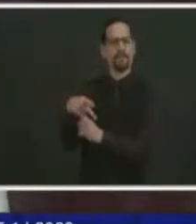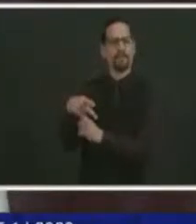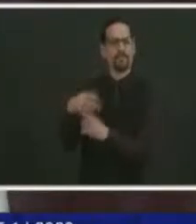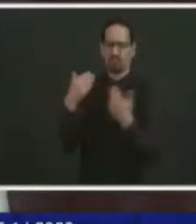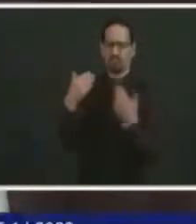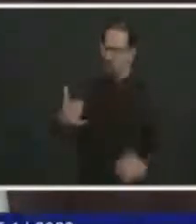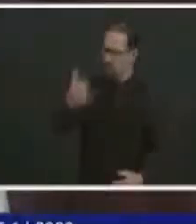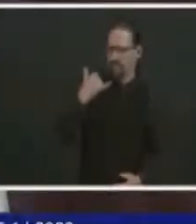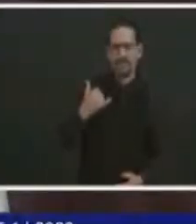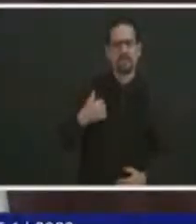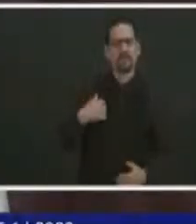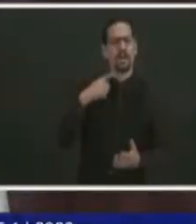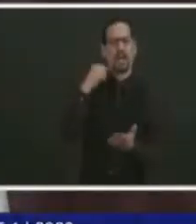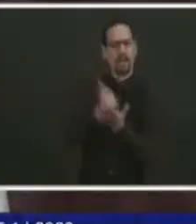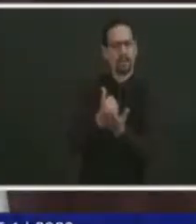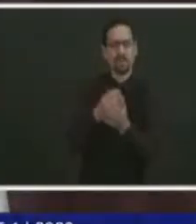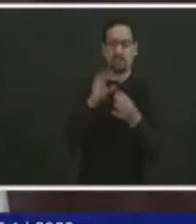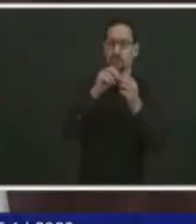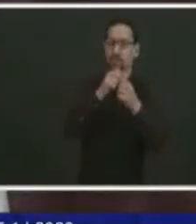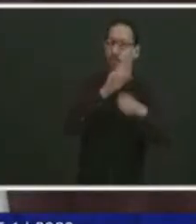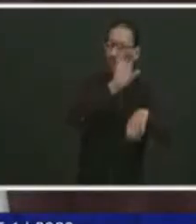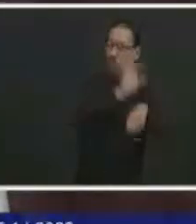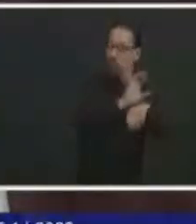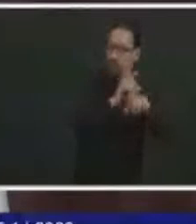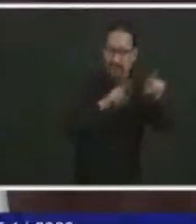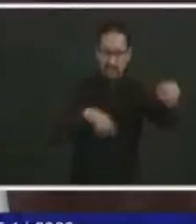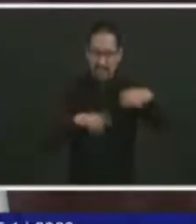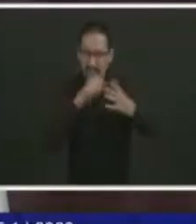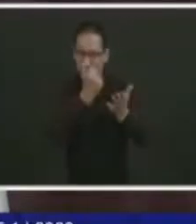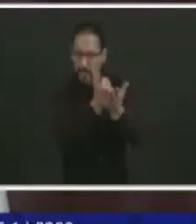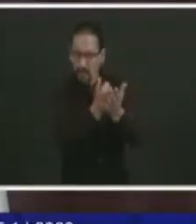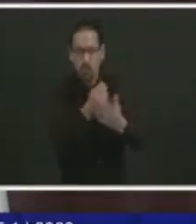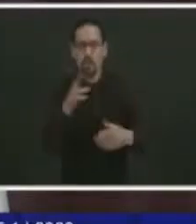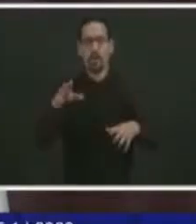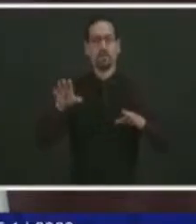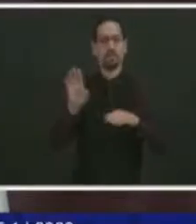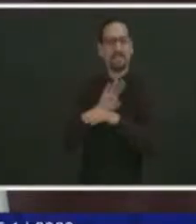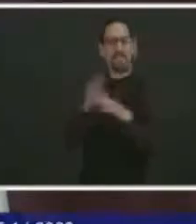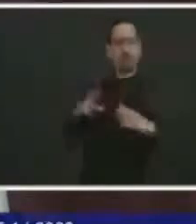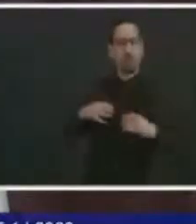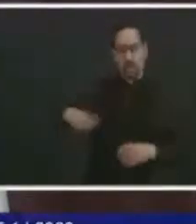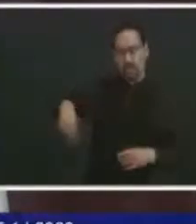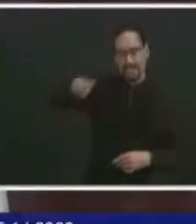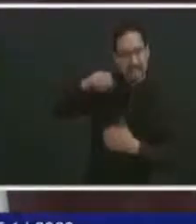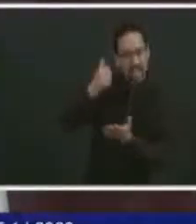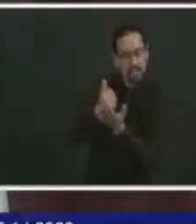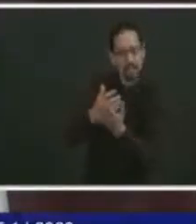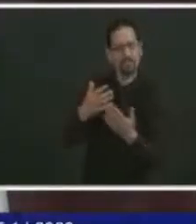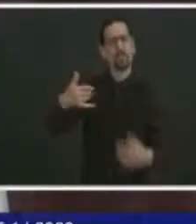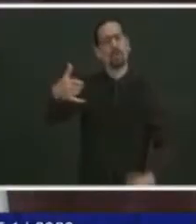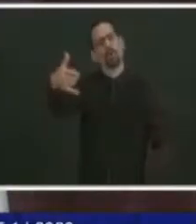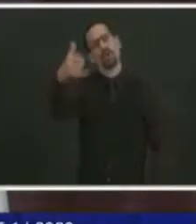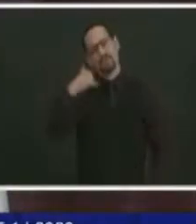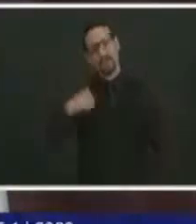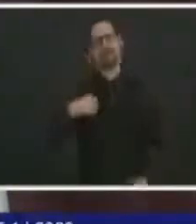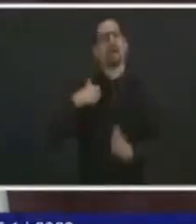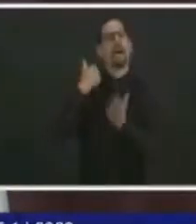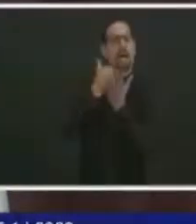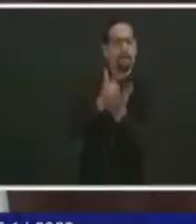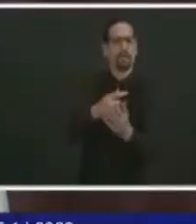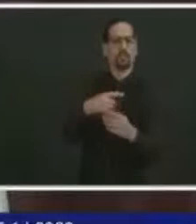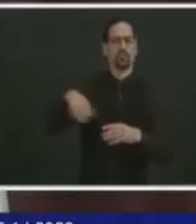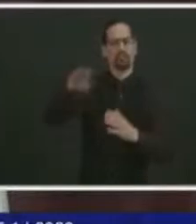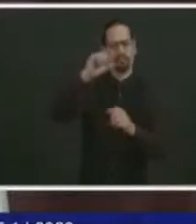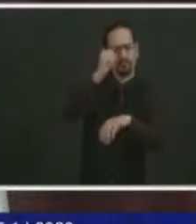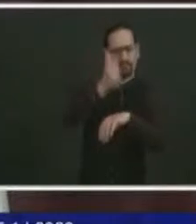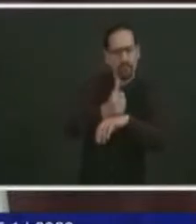faith leaders. We want to be there to help you figure out how to do this. A lot of people have asked me, how